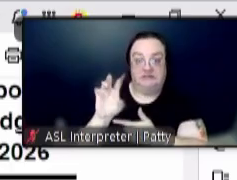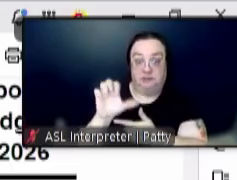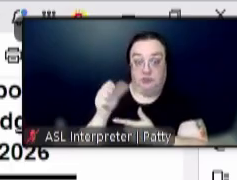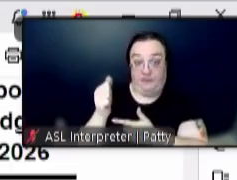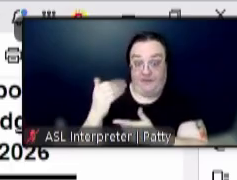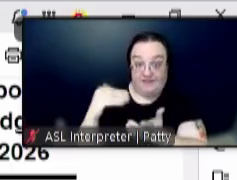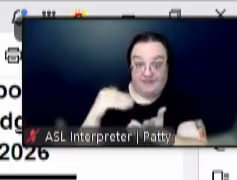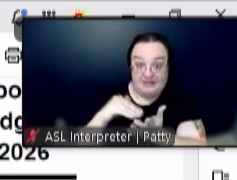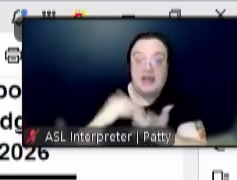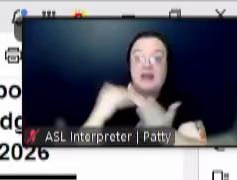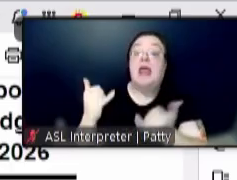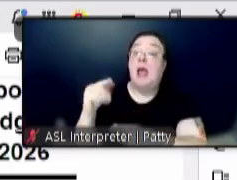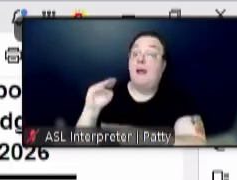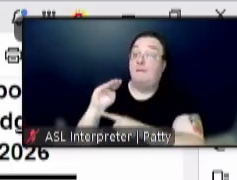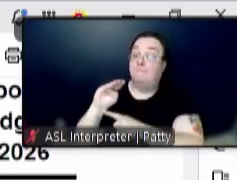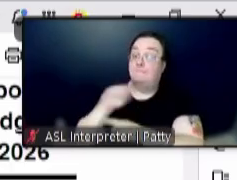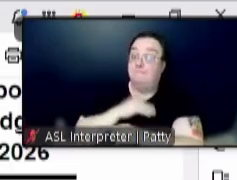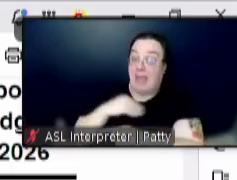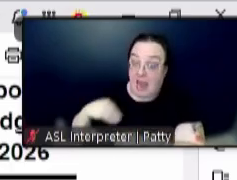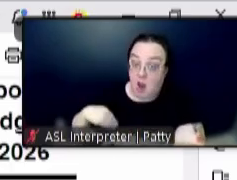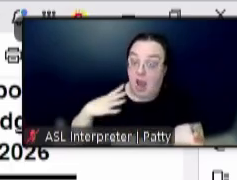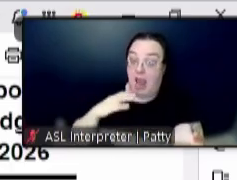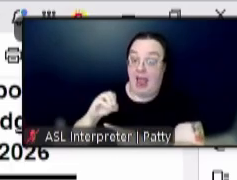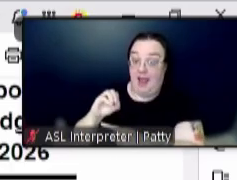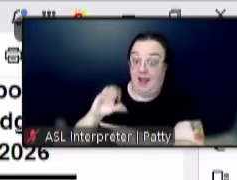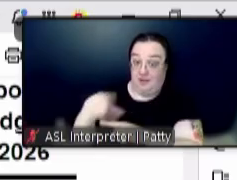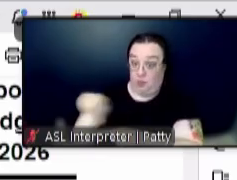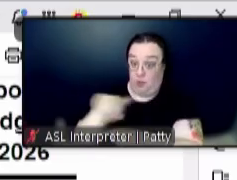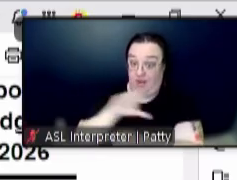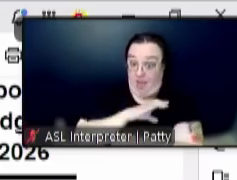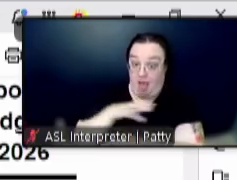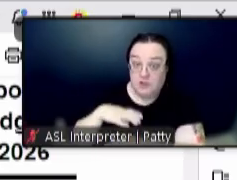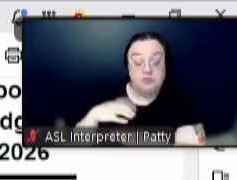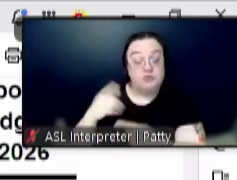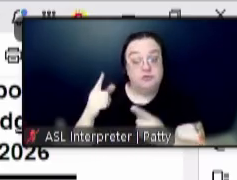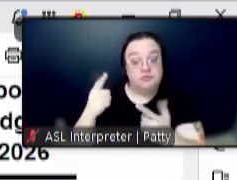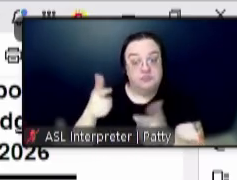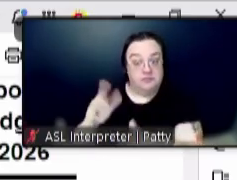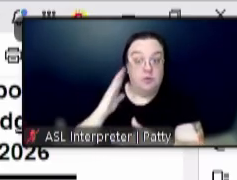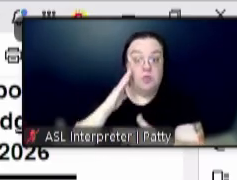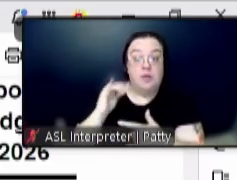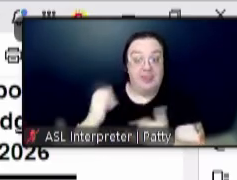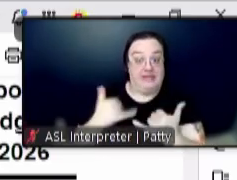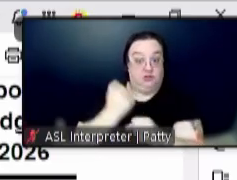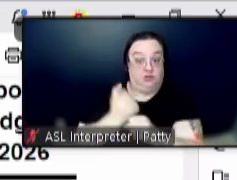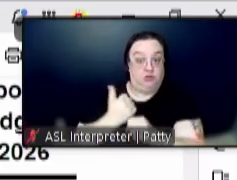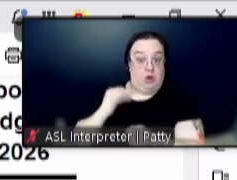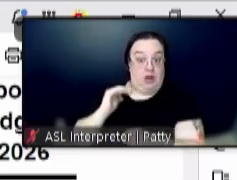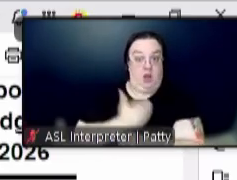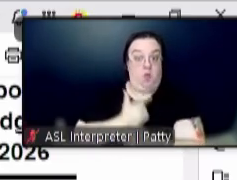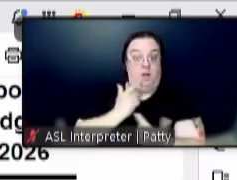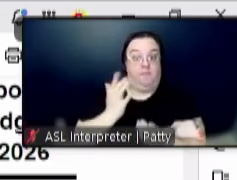615,000. Now, Mayor and Council, just so that you all know, this year I proposed a